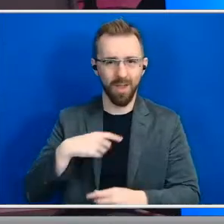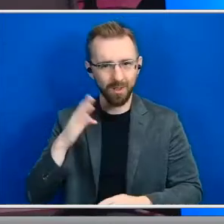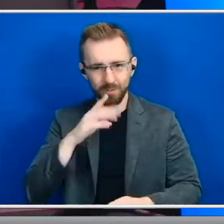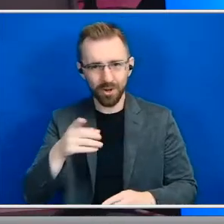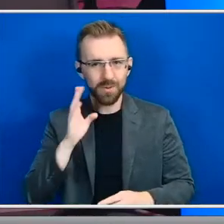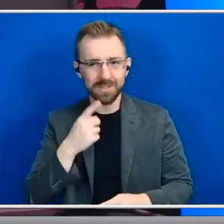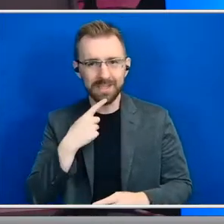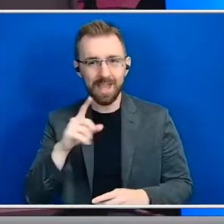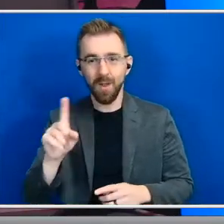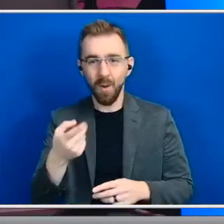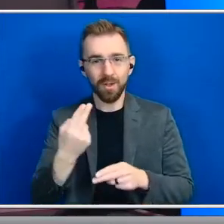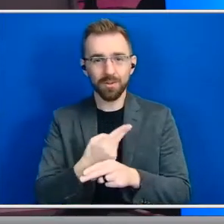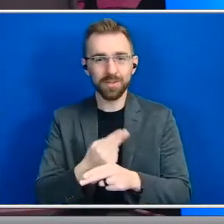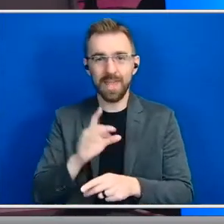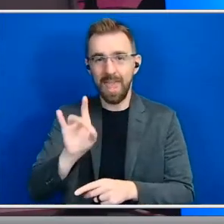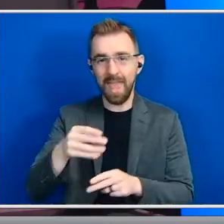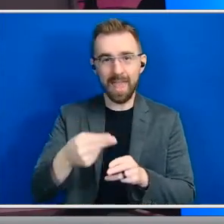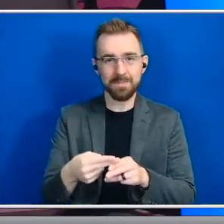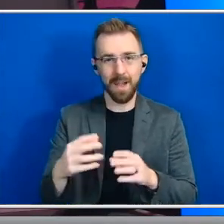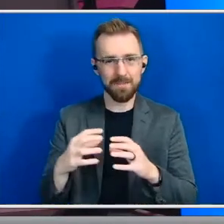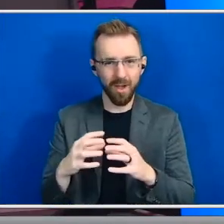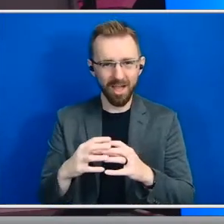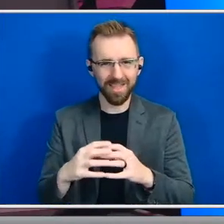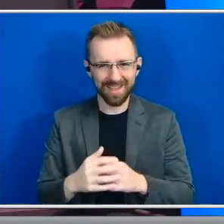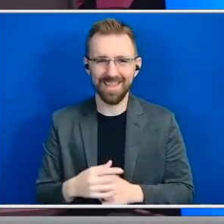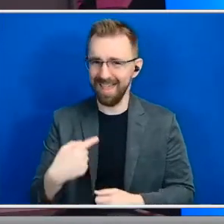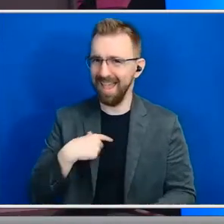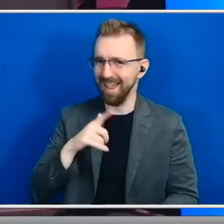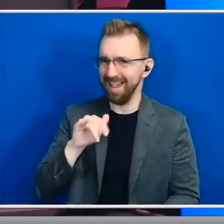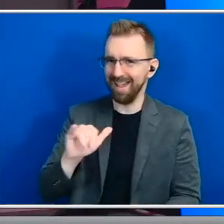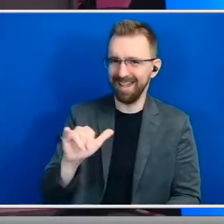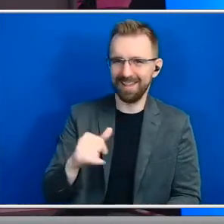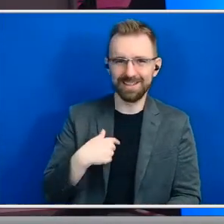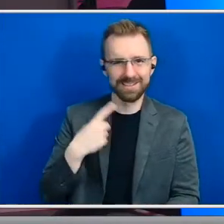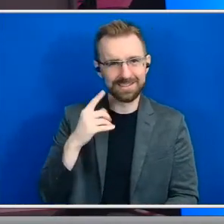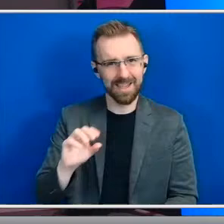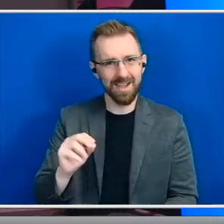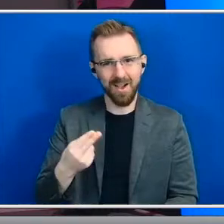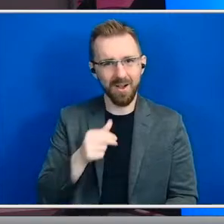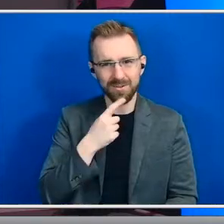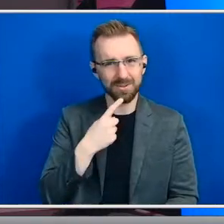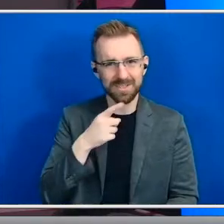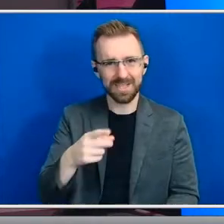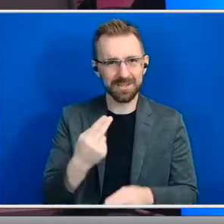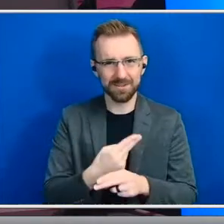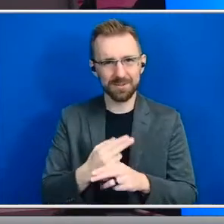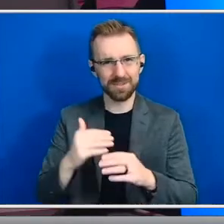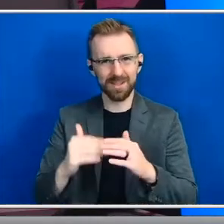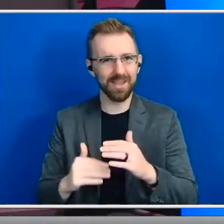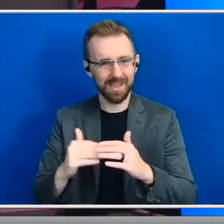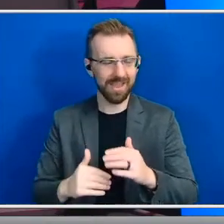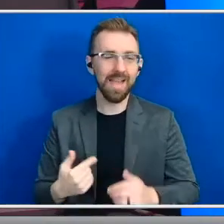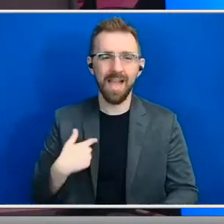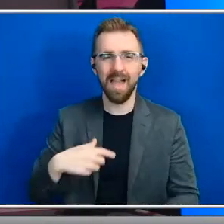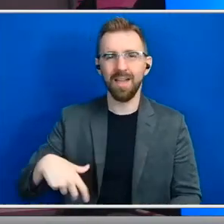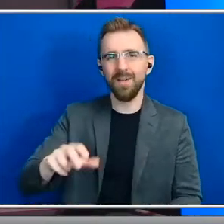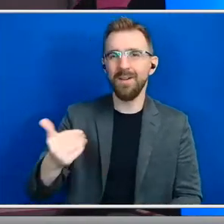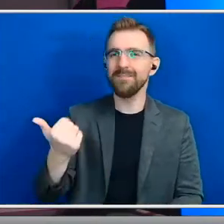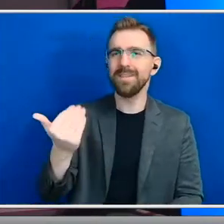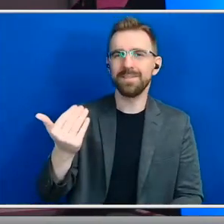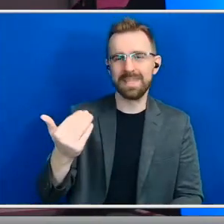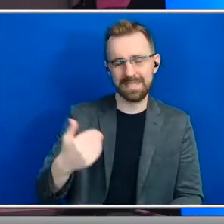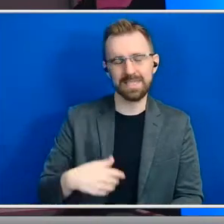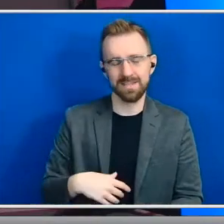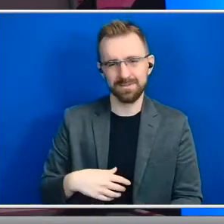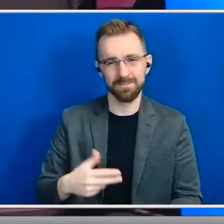using 8-pound balls. So was I, actually. And I was thinking, oh gosh, don't say you still went bowling. I was throwing my 15-pound ball. 3 months later?